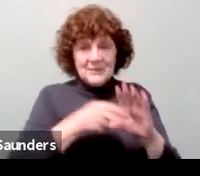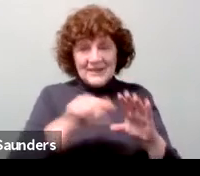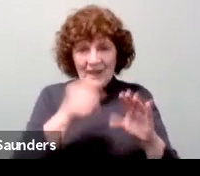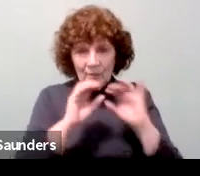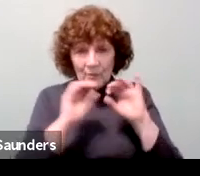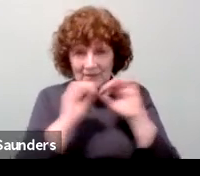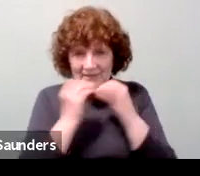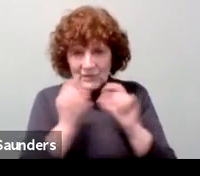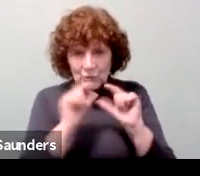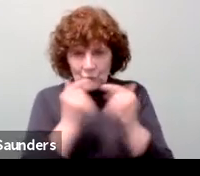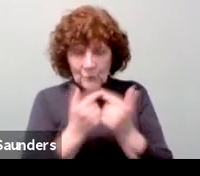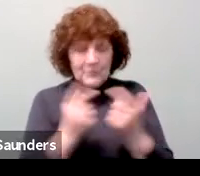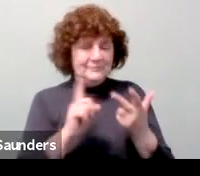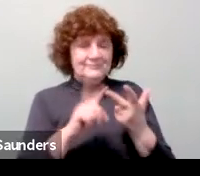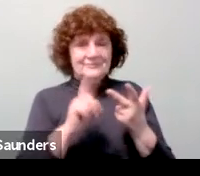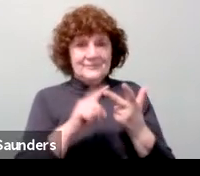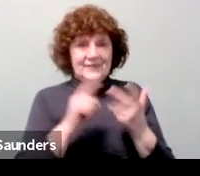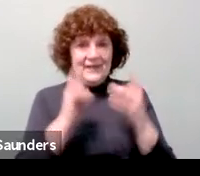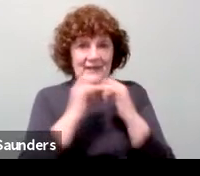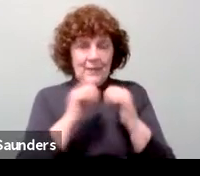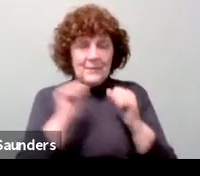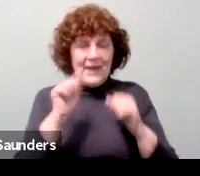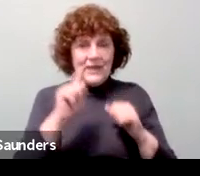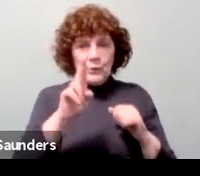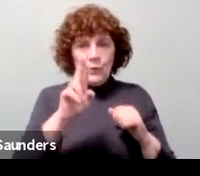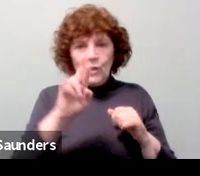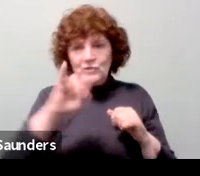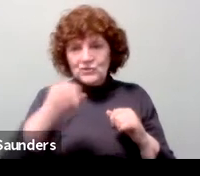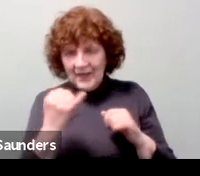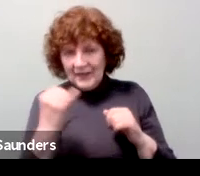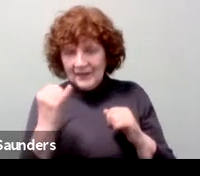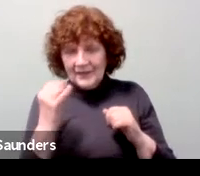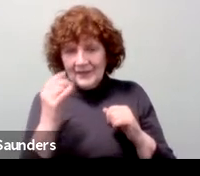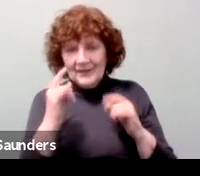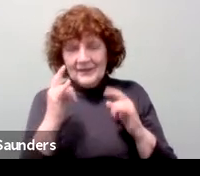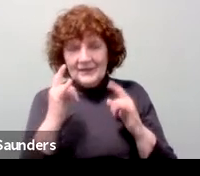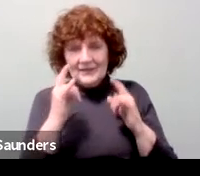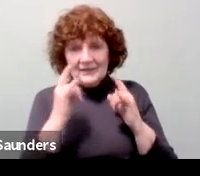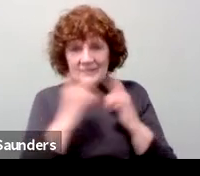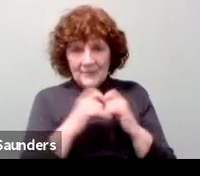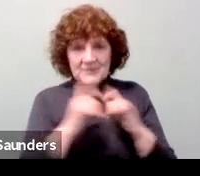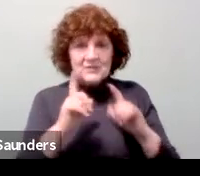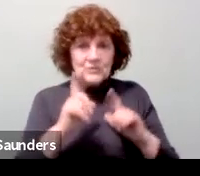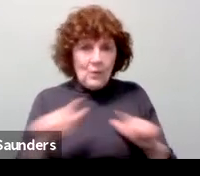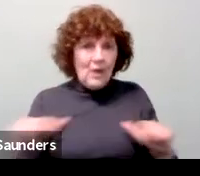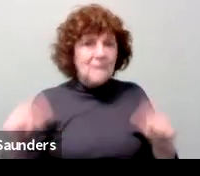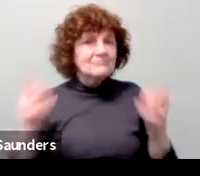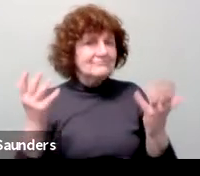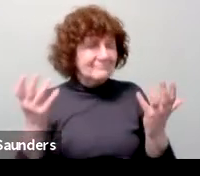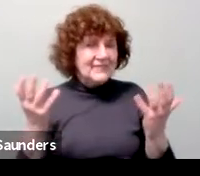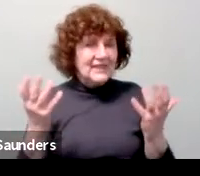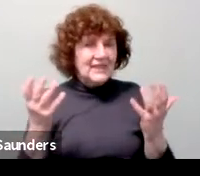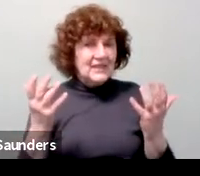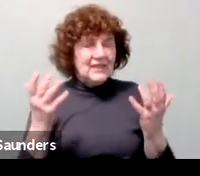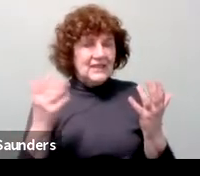been a camper at URJ camps, and so on and so forth, and the Children of